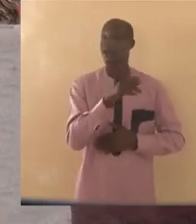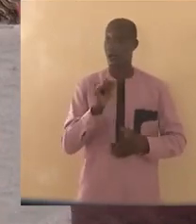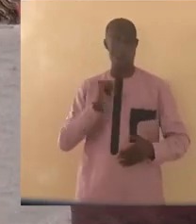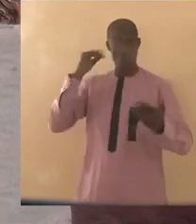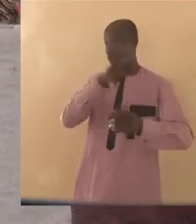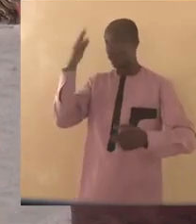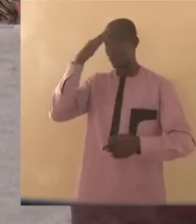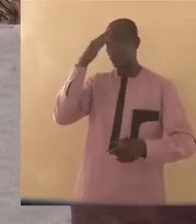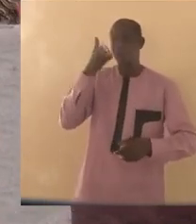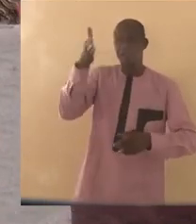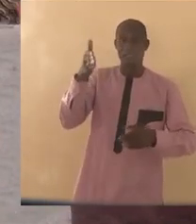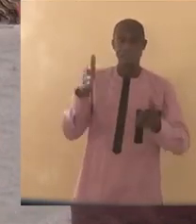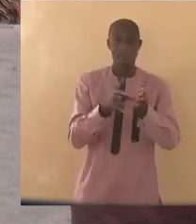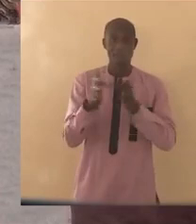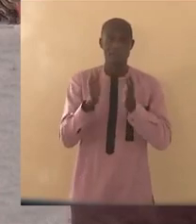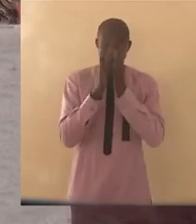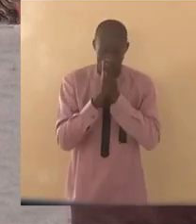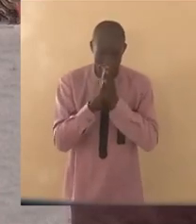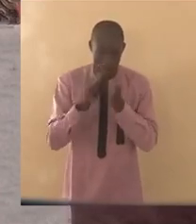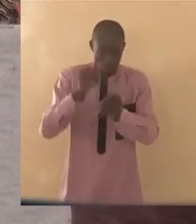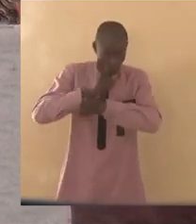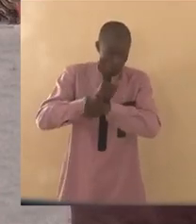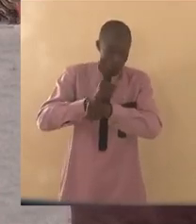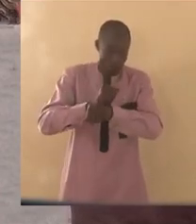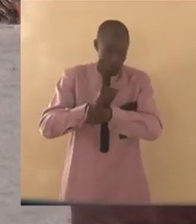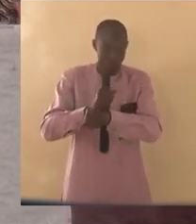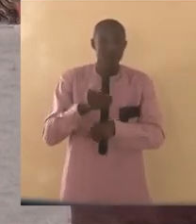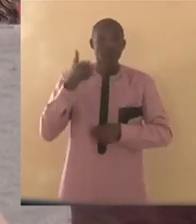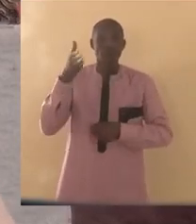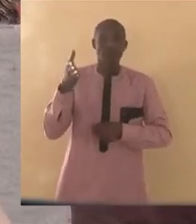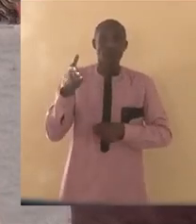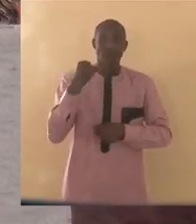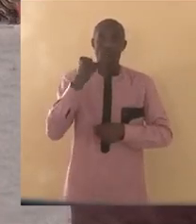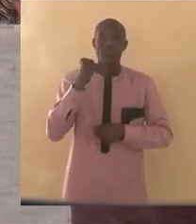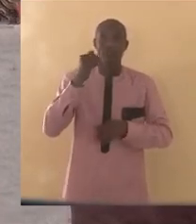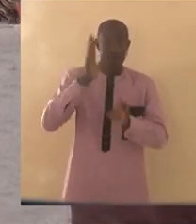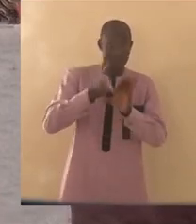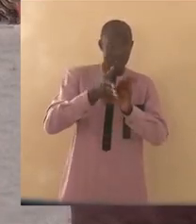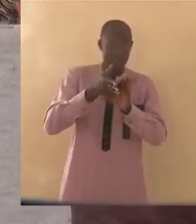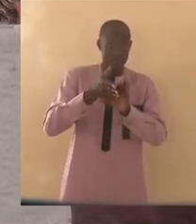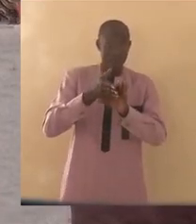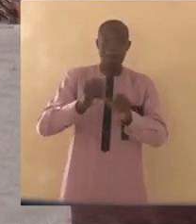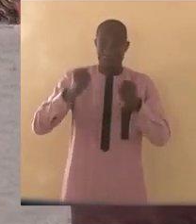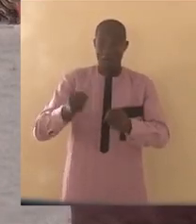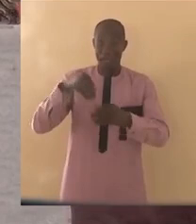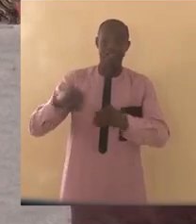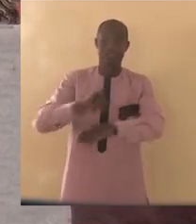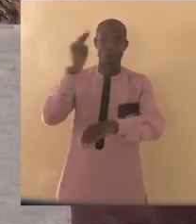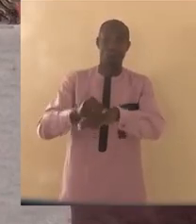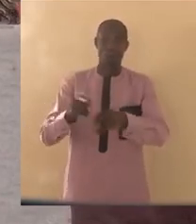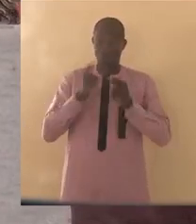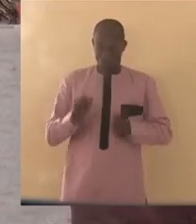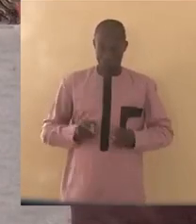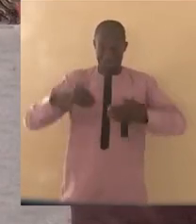I hope you know that there is Christian prayer, which works a lot. Then there is psychic power in nature.